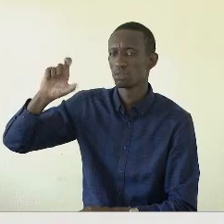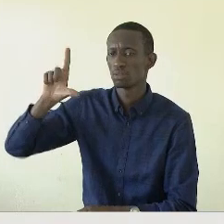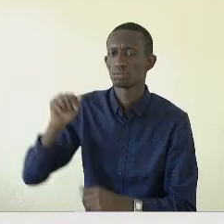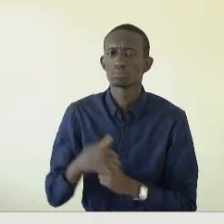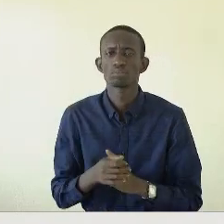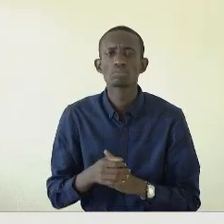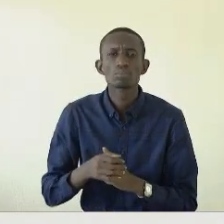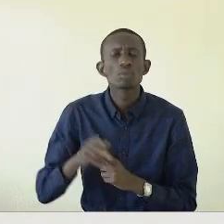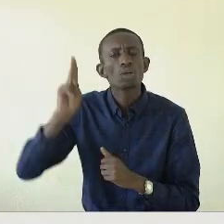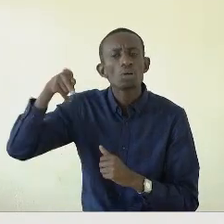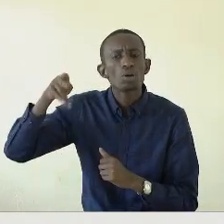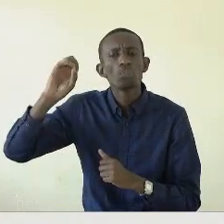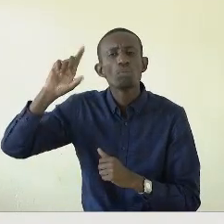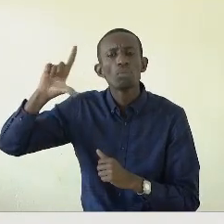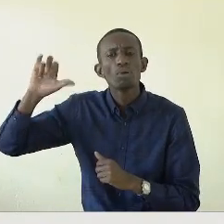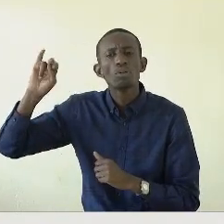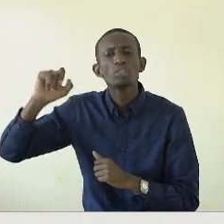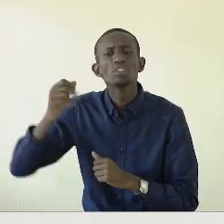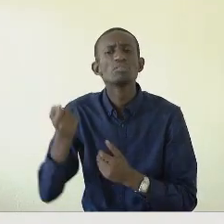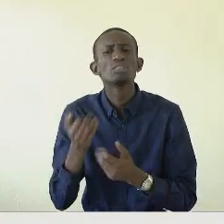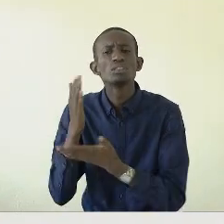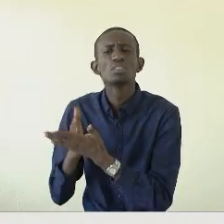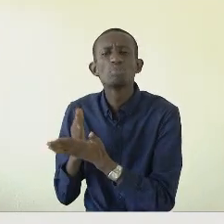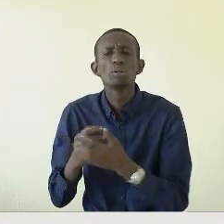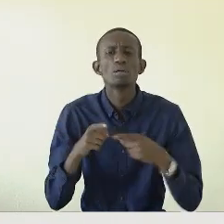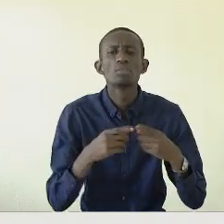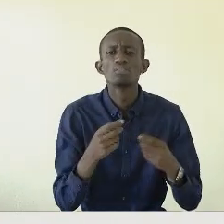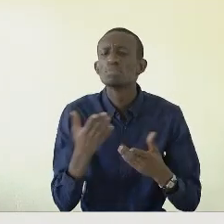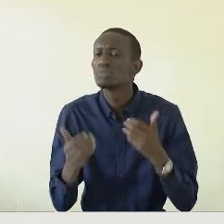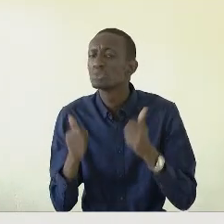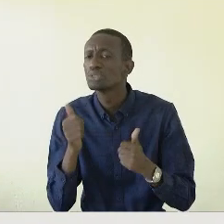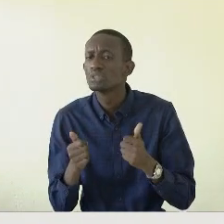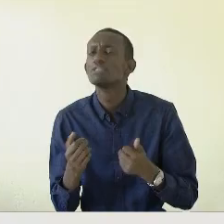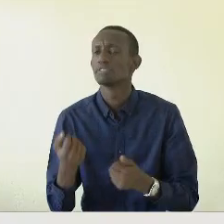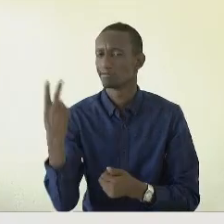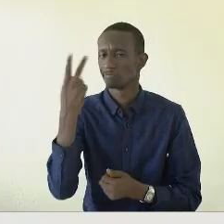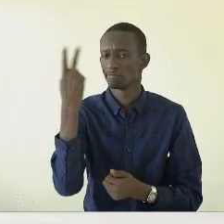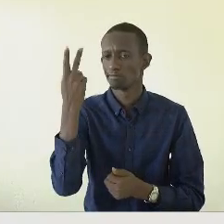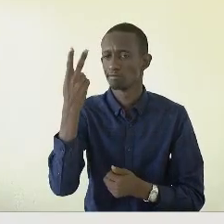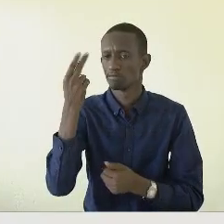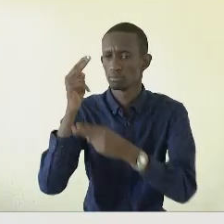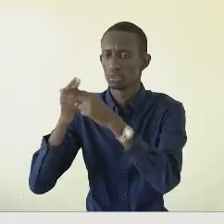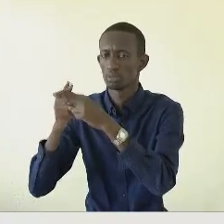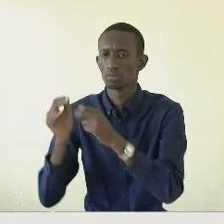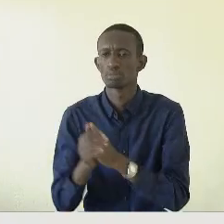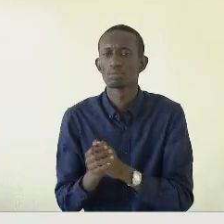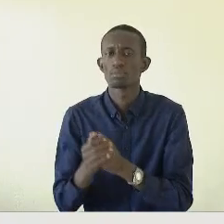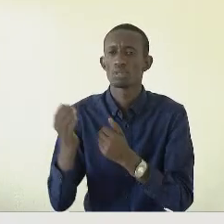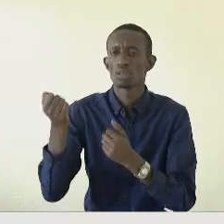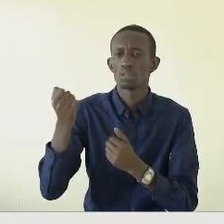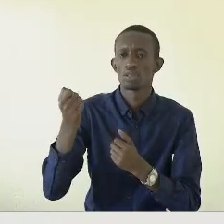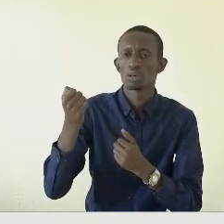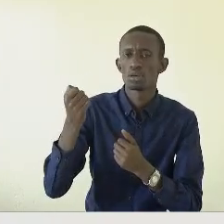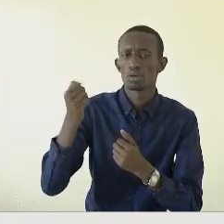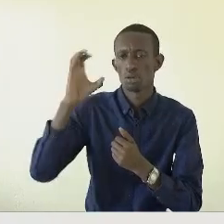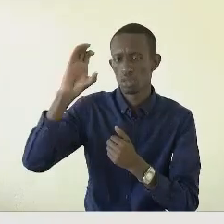of pollination do you know? We have two main types. We have